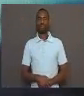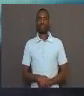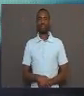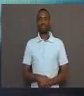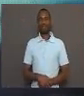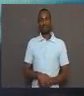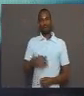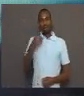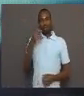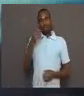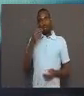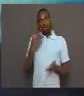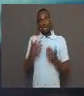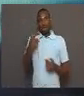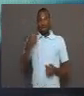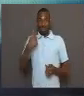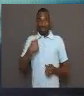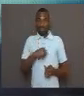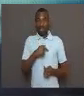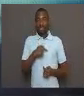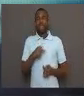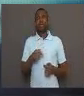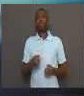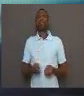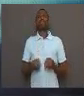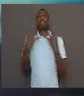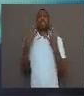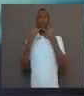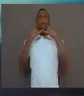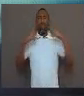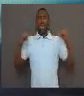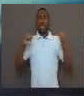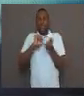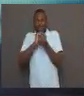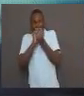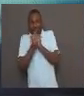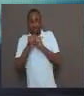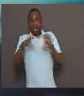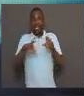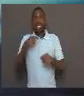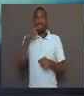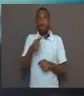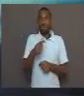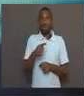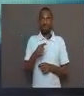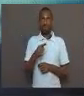If we wish to measure how much the wire was deformed as a